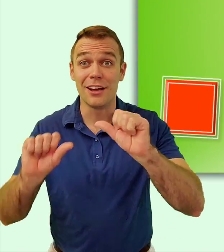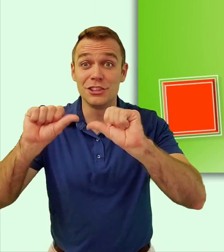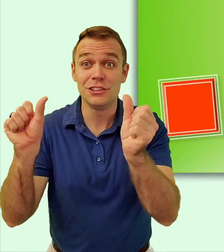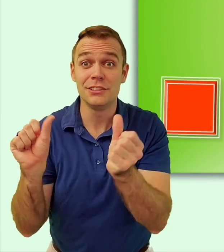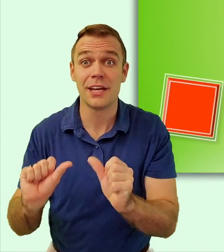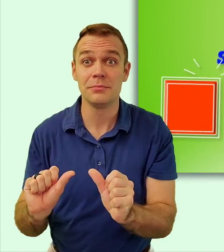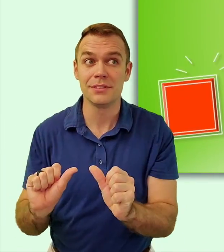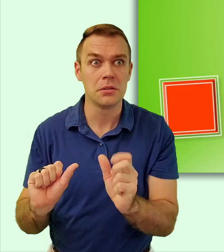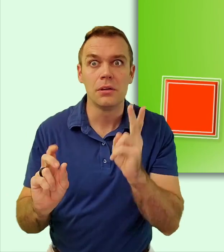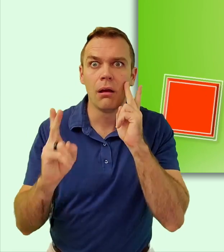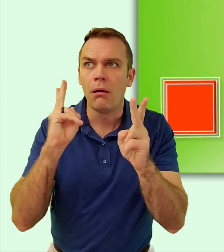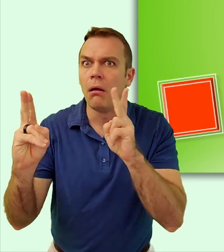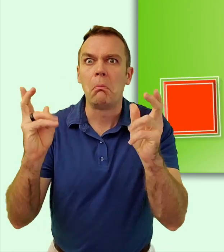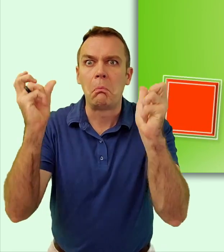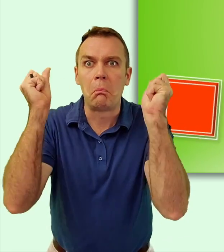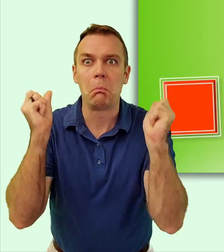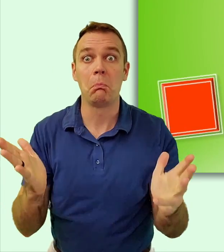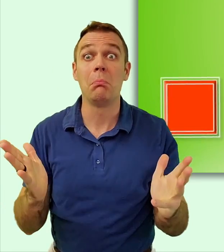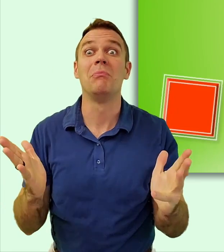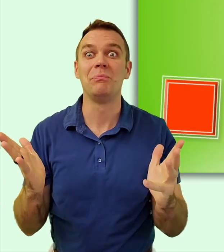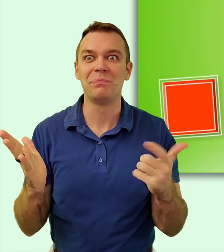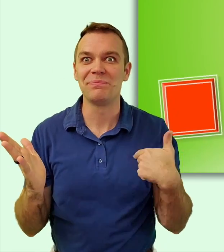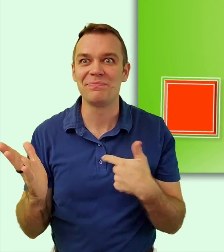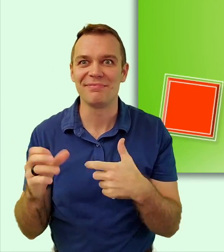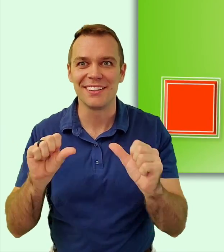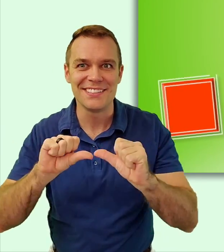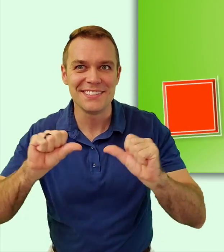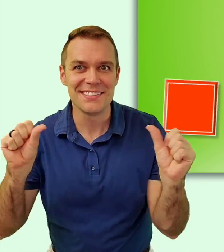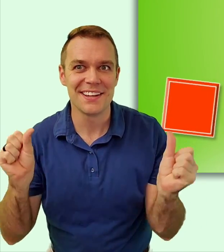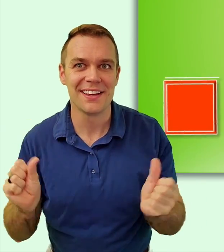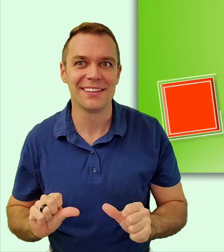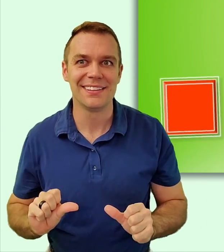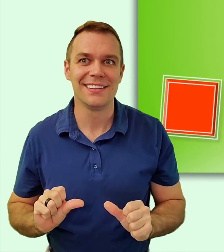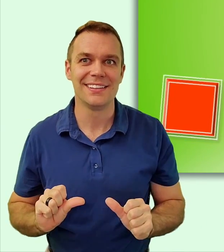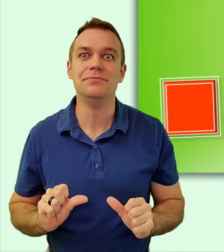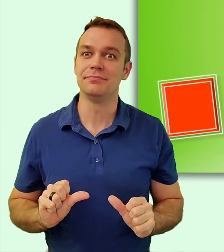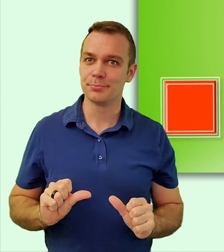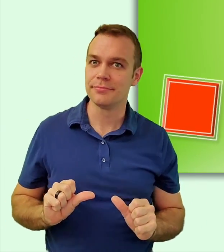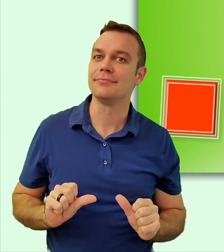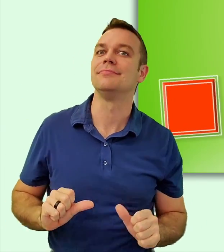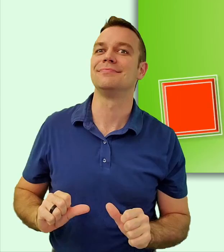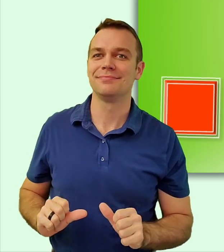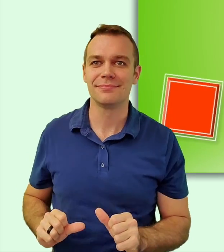are shapes. You can see us everywhere. We are shapes.